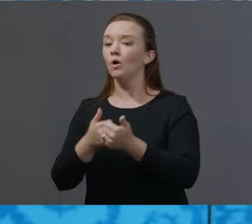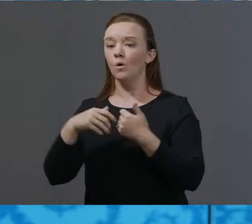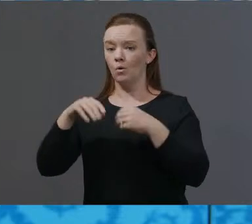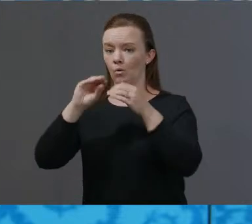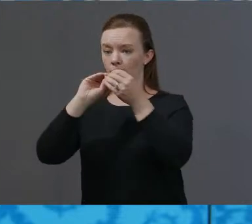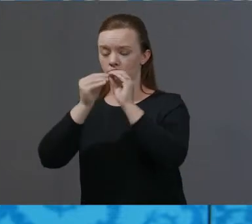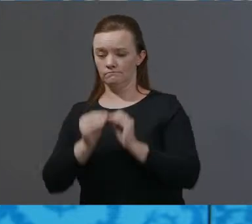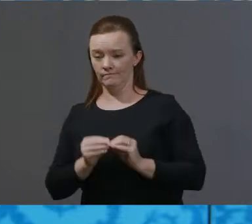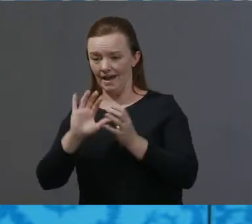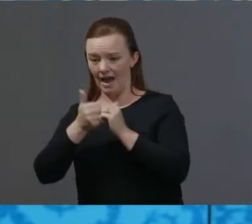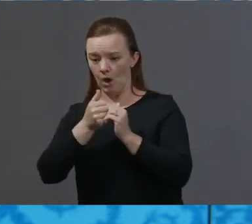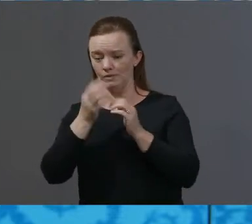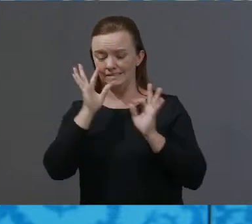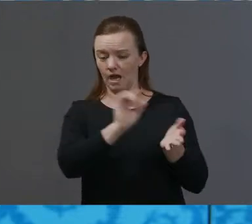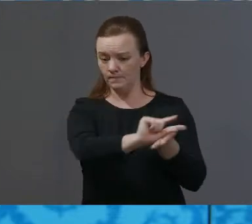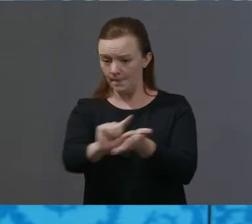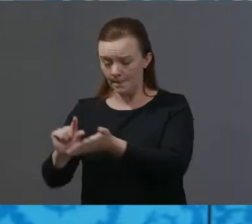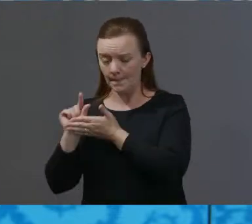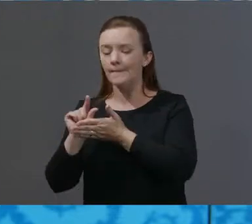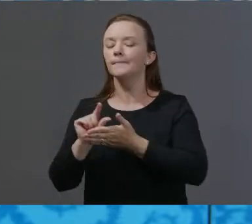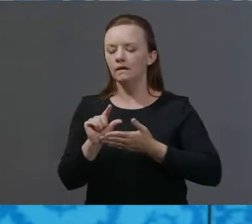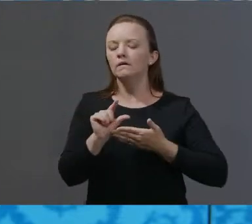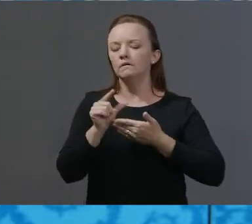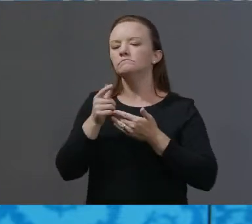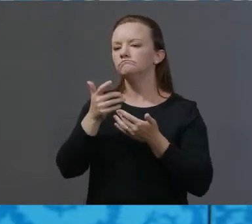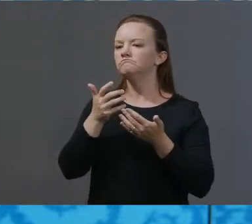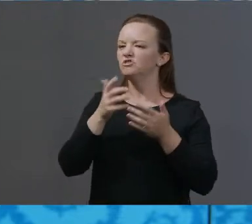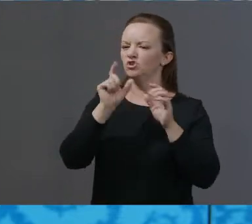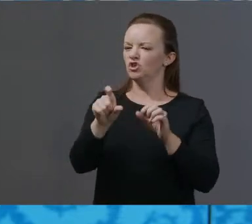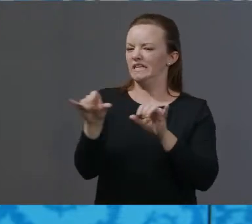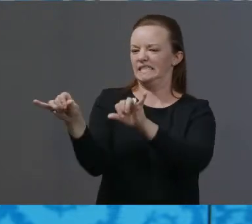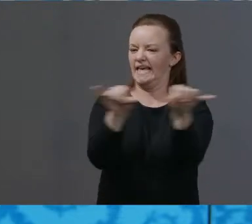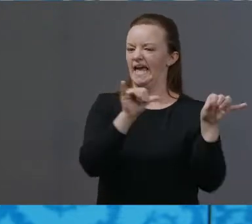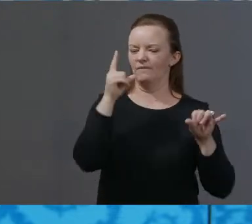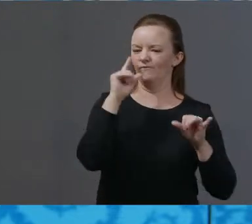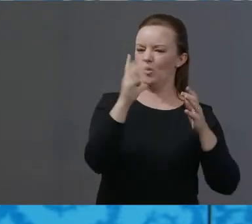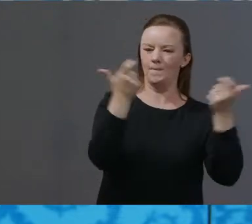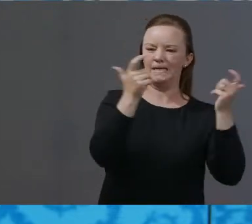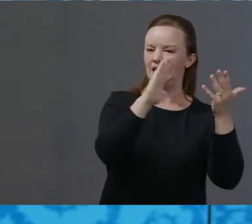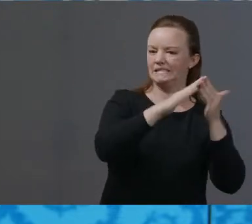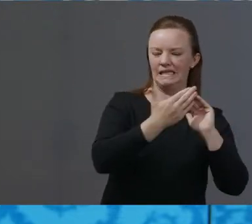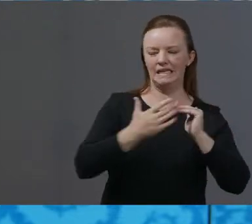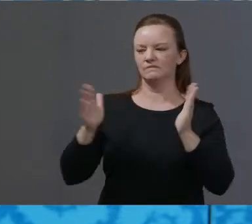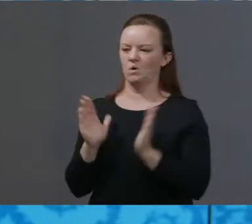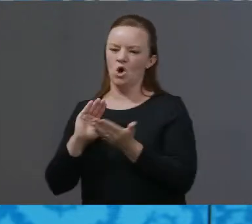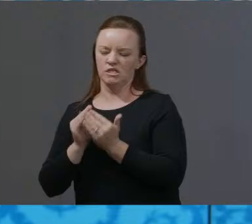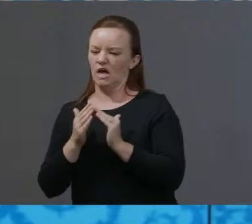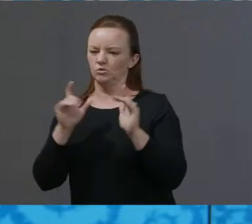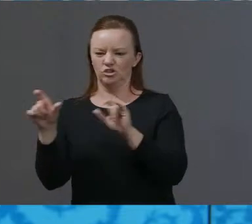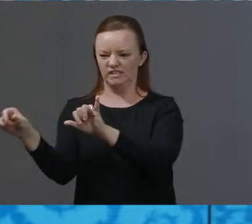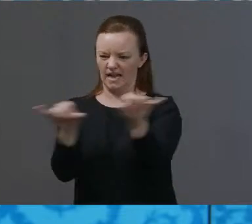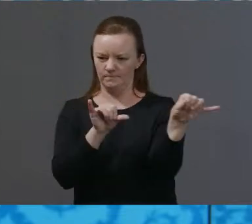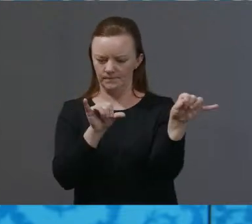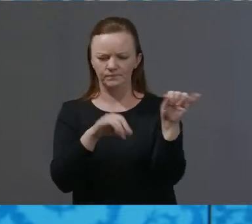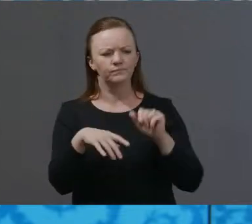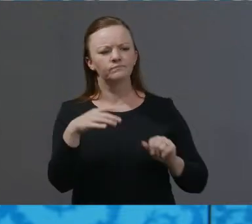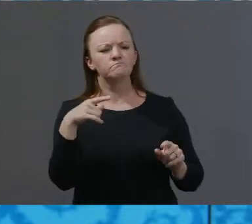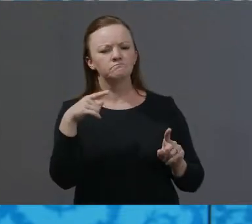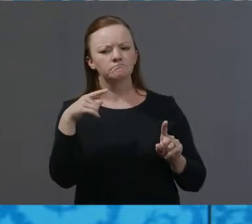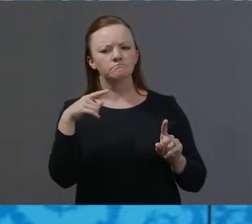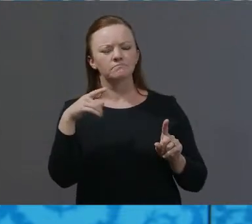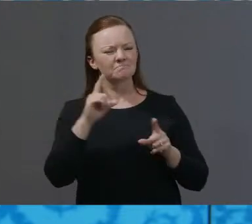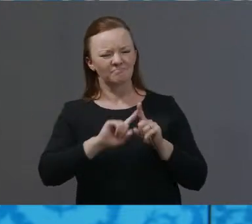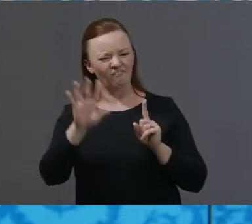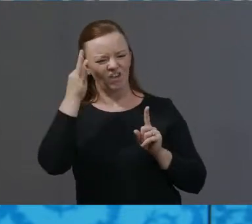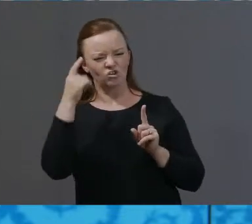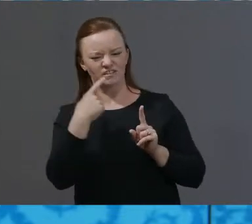the discretion of the governor. So why did you not use it? Because we have additional needs for those dollars.